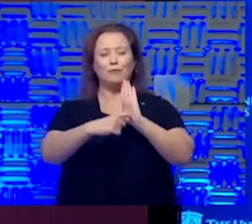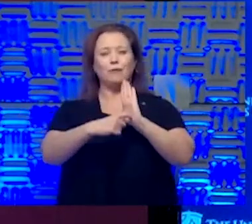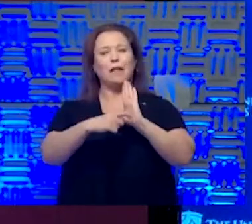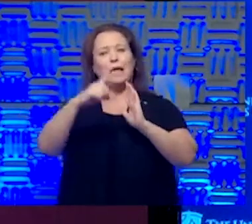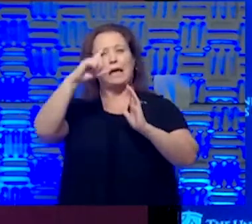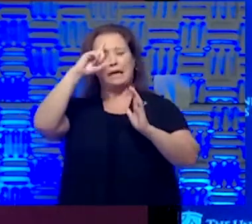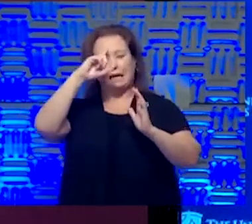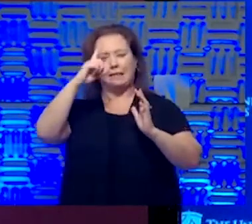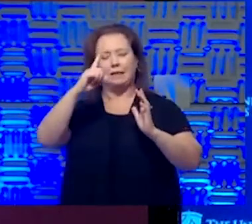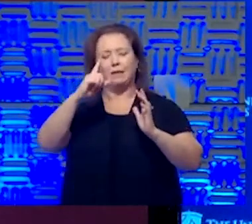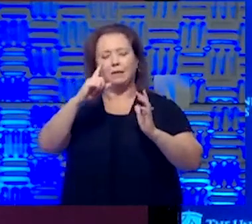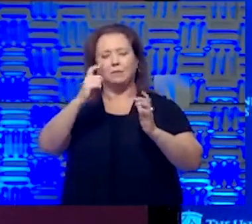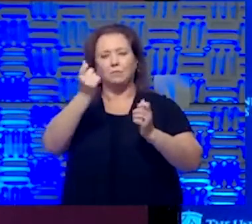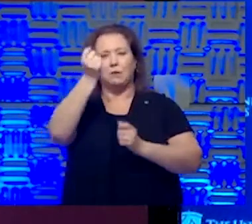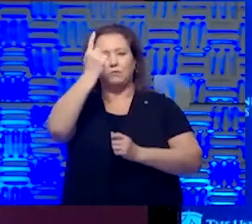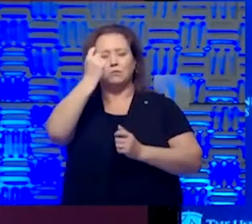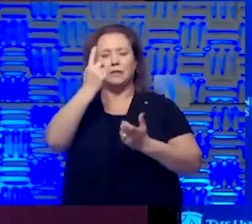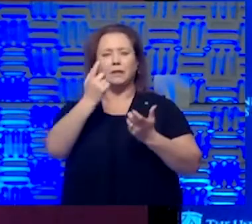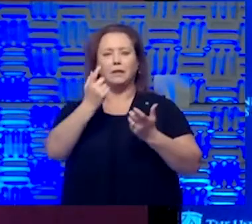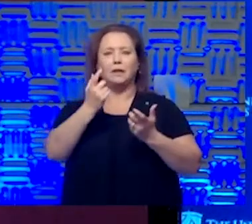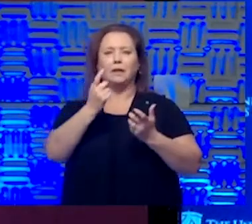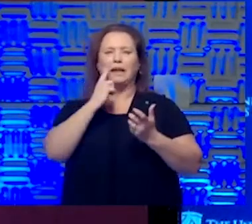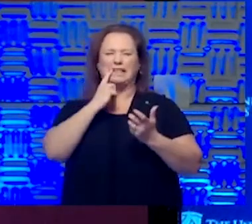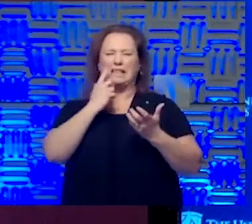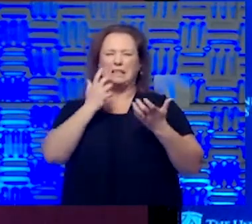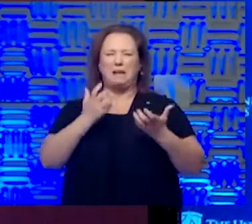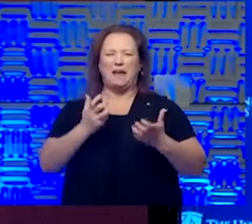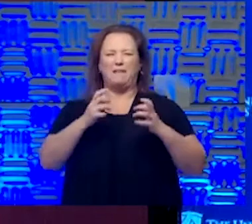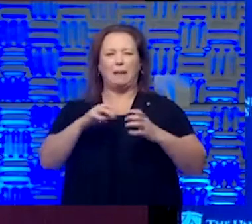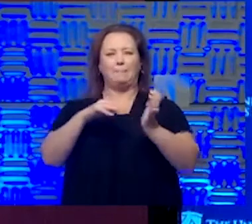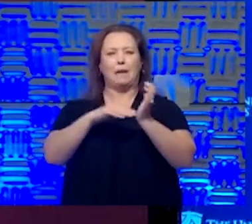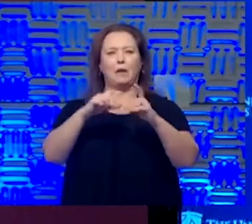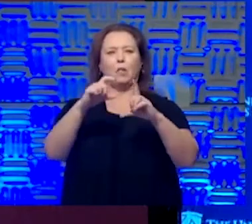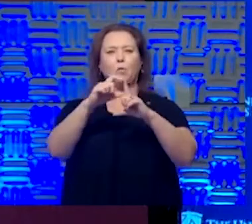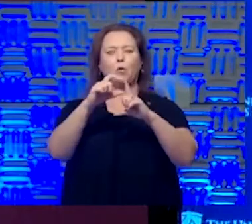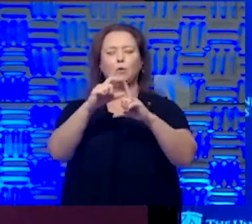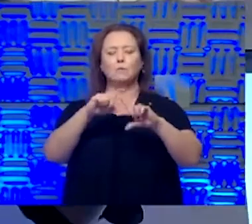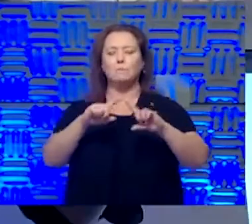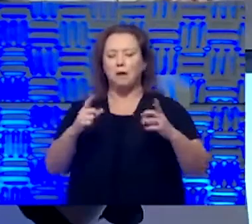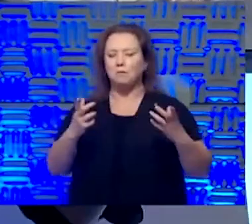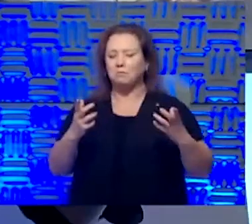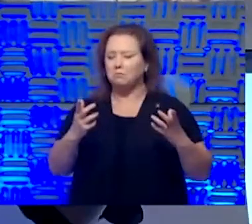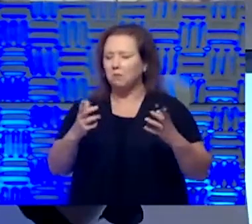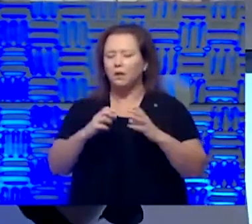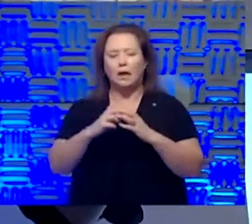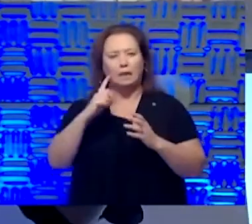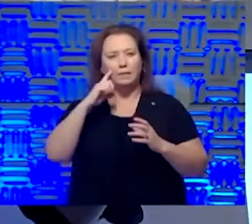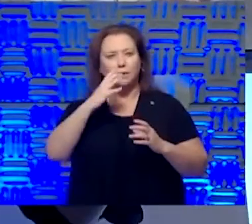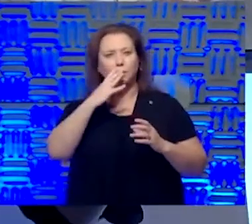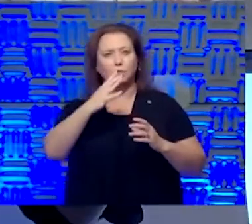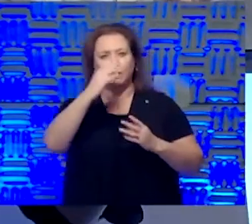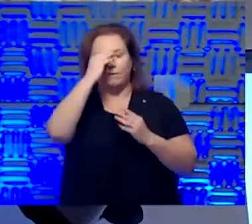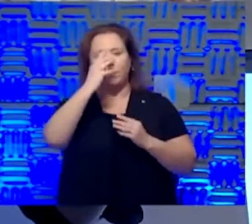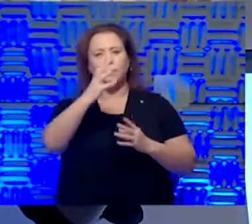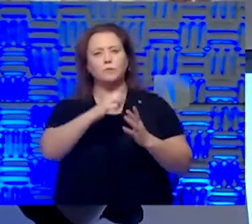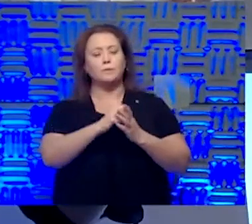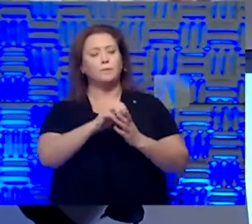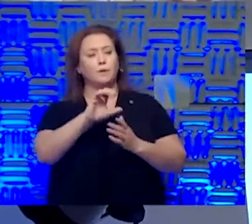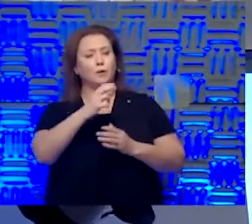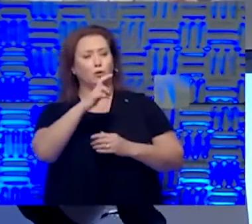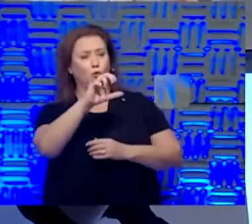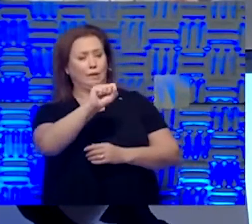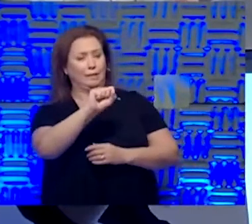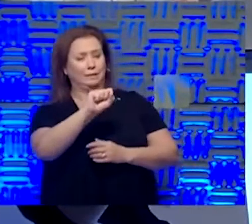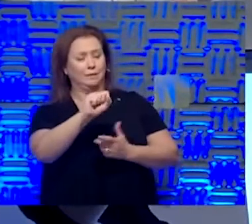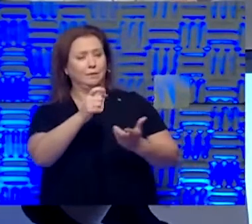translate reasonably well. It does have some pretty heavy medical terms in it. But Chris, once we do have a vaccine, we still have to get people